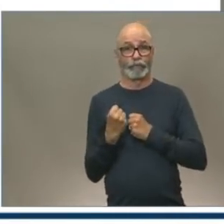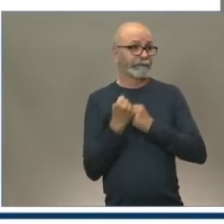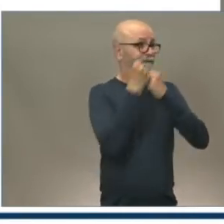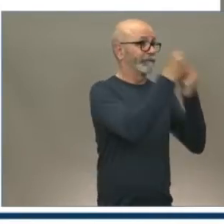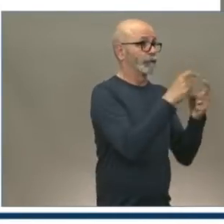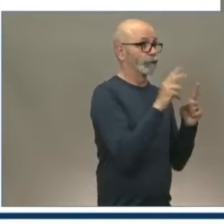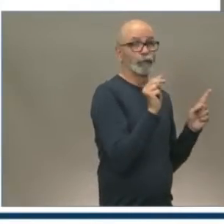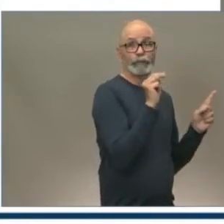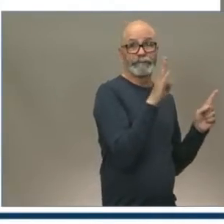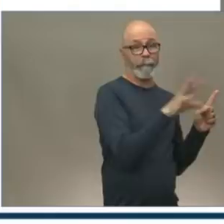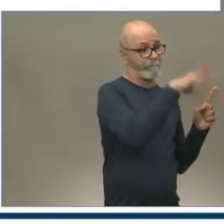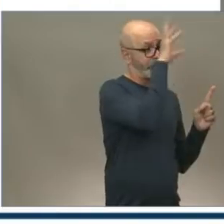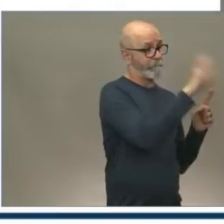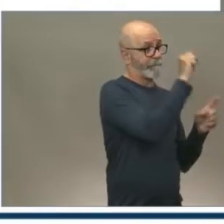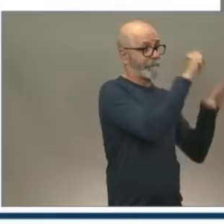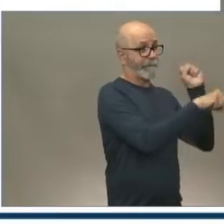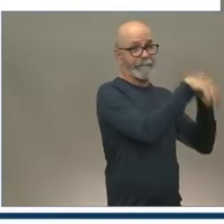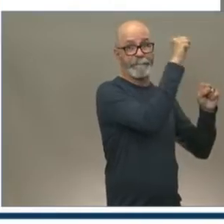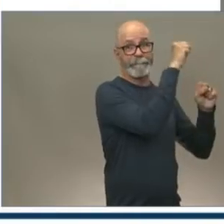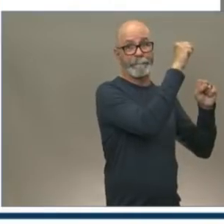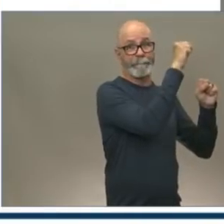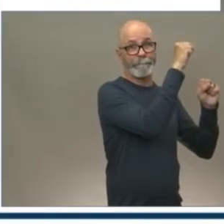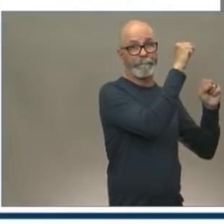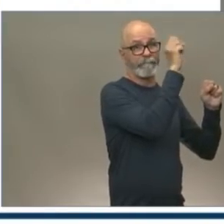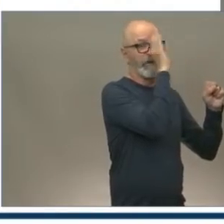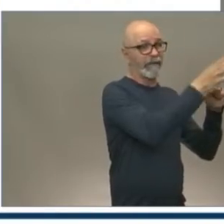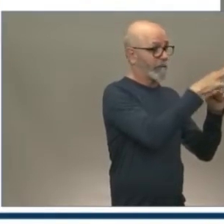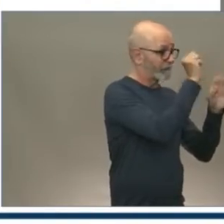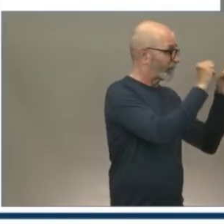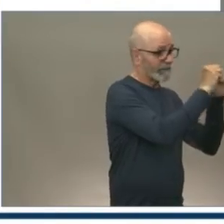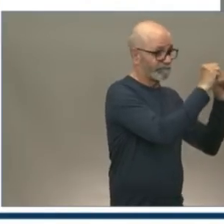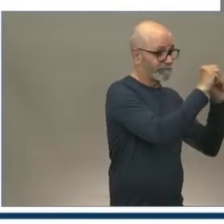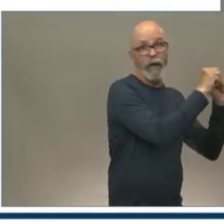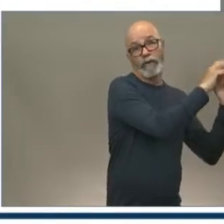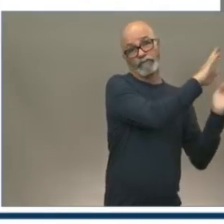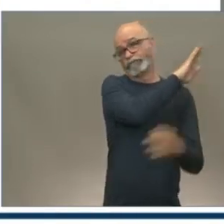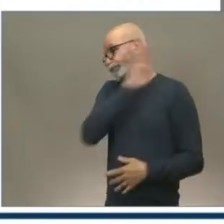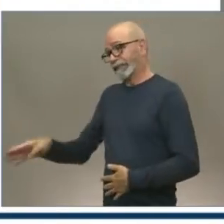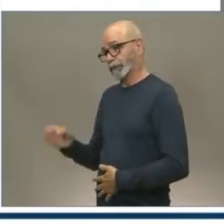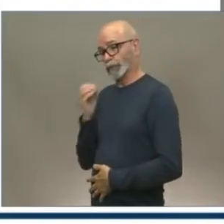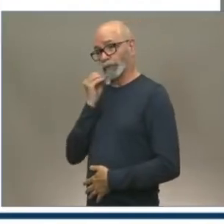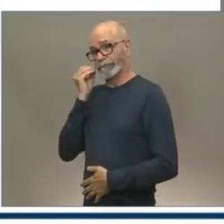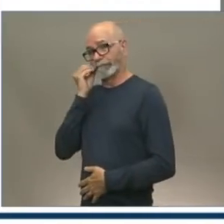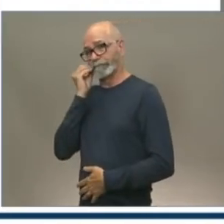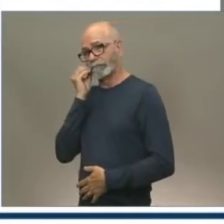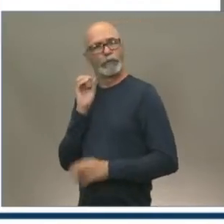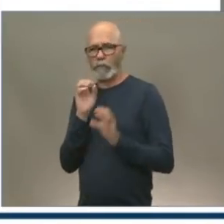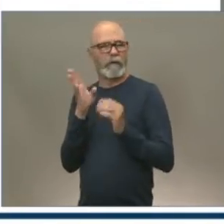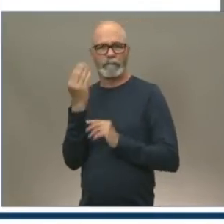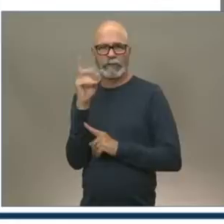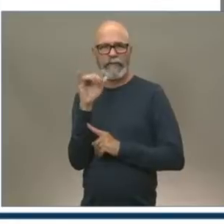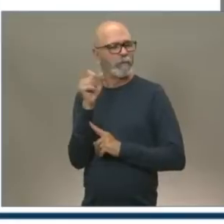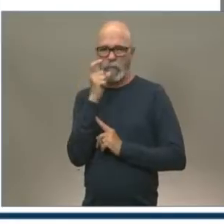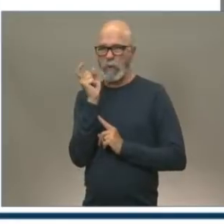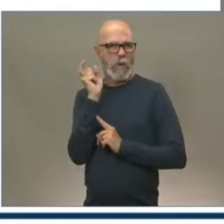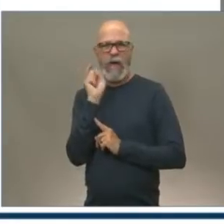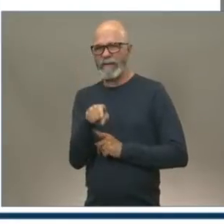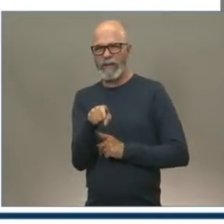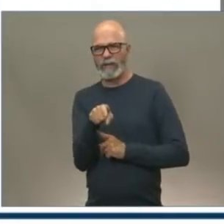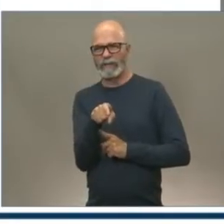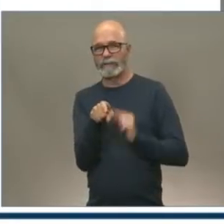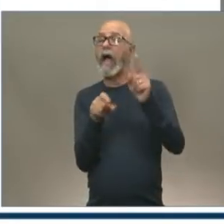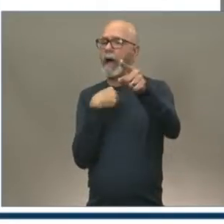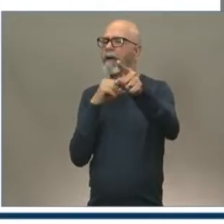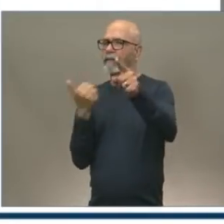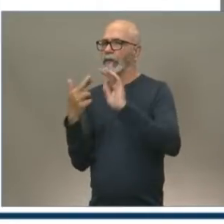pick up and come straight back, they can, there's they don't have to strictly quarantine, but there's a whole protocol which they have to follow. If they're